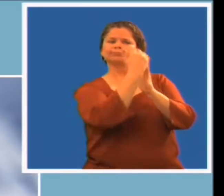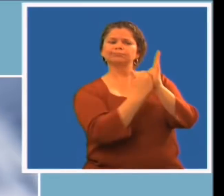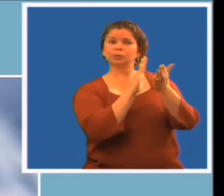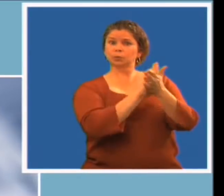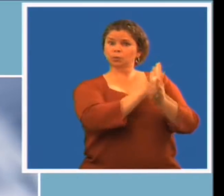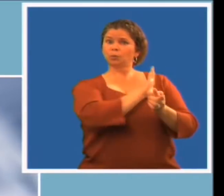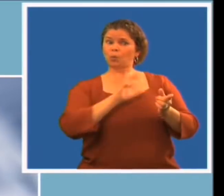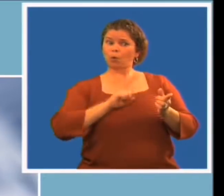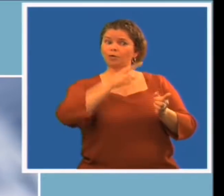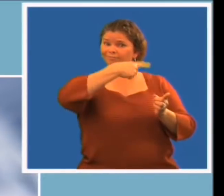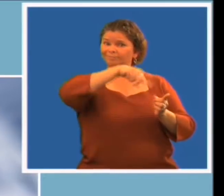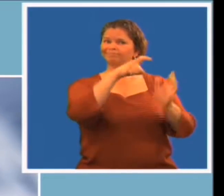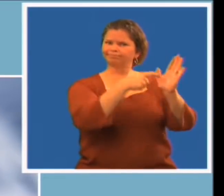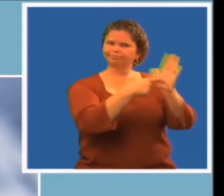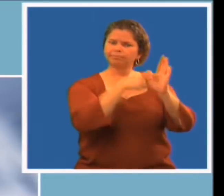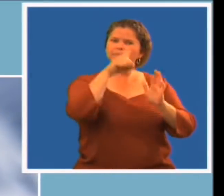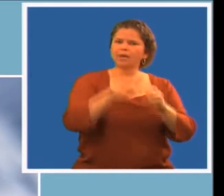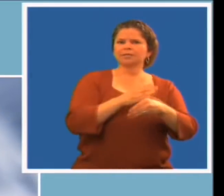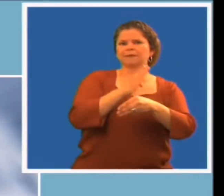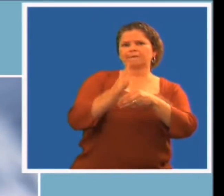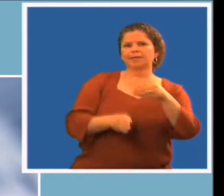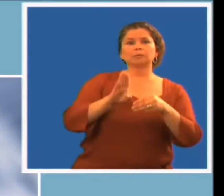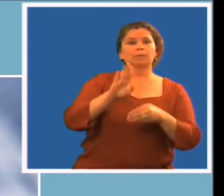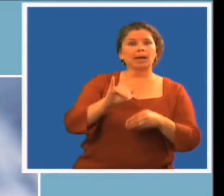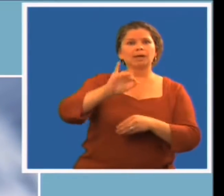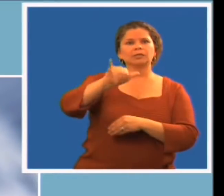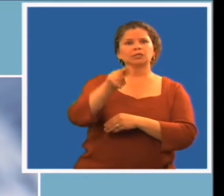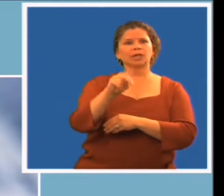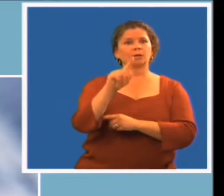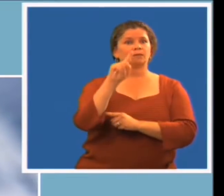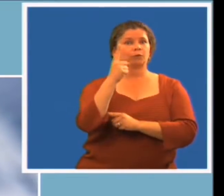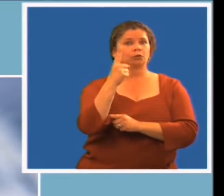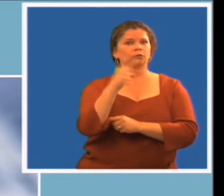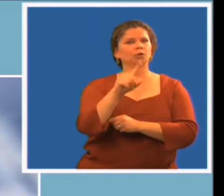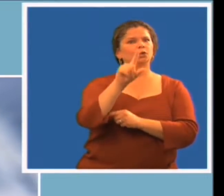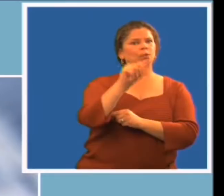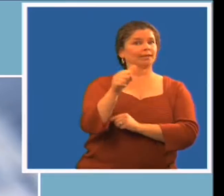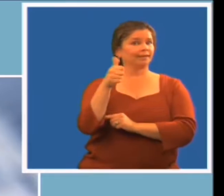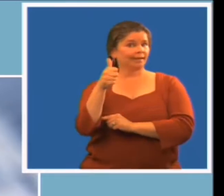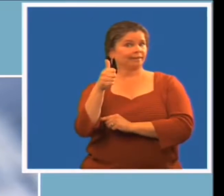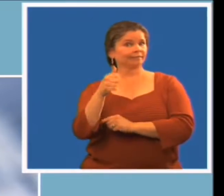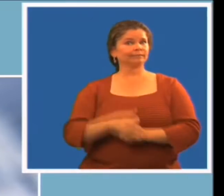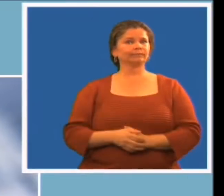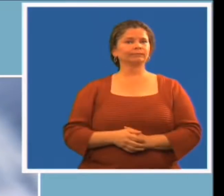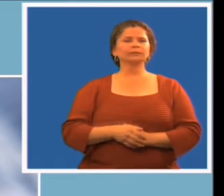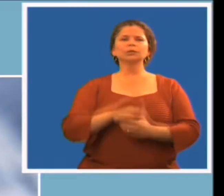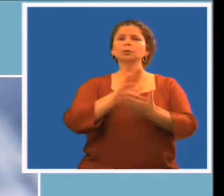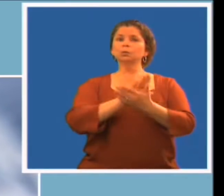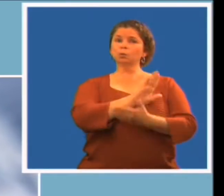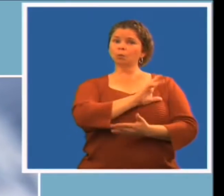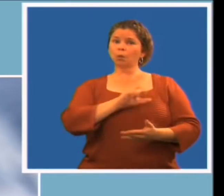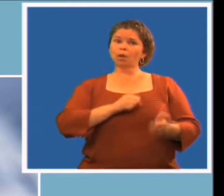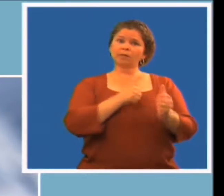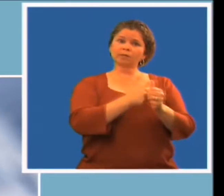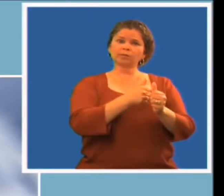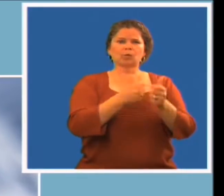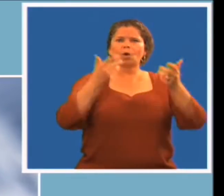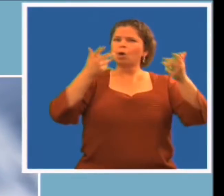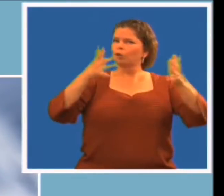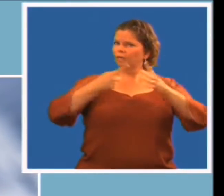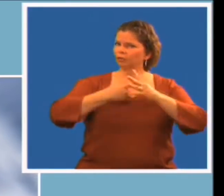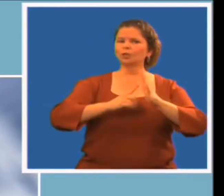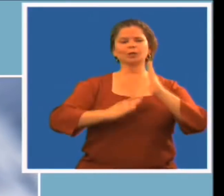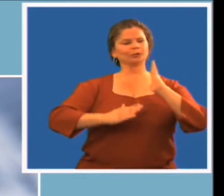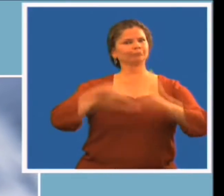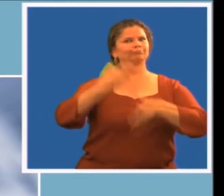standard and must meet all of the requirements set out in the customer service standard by January 1st,